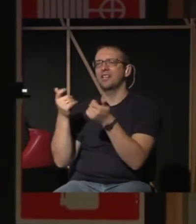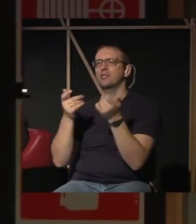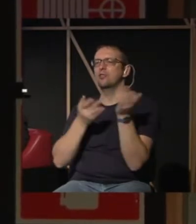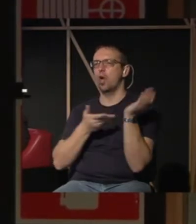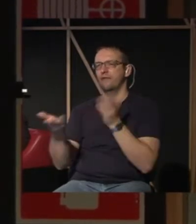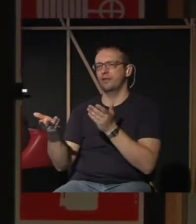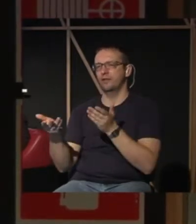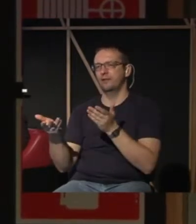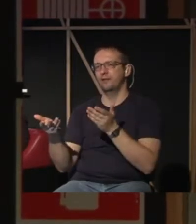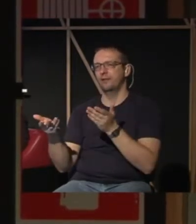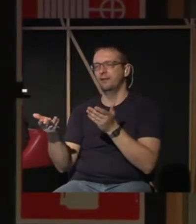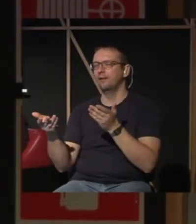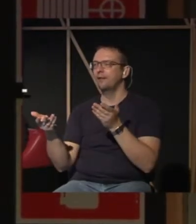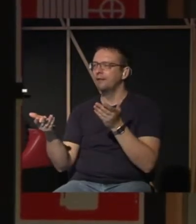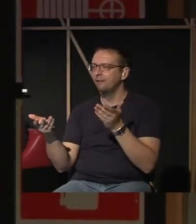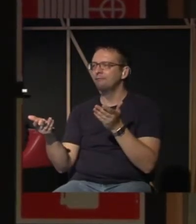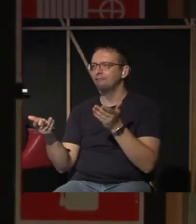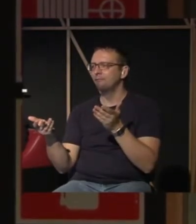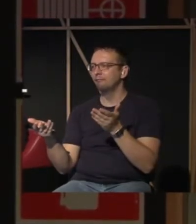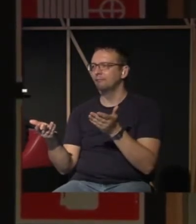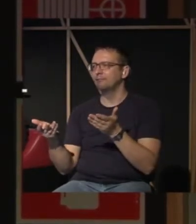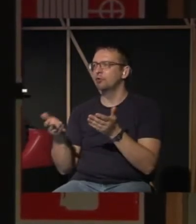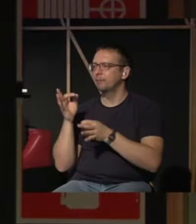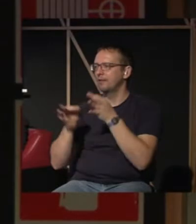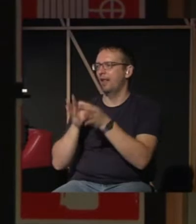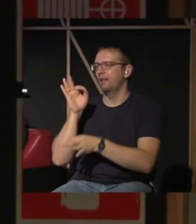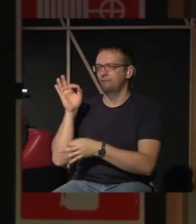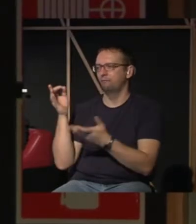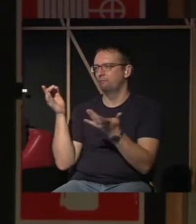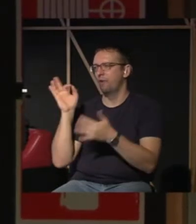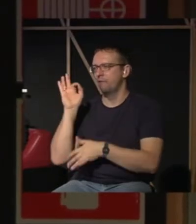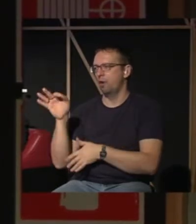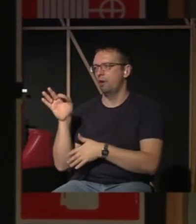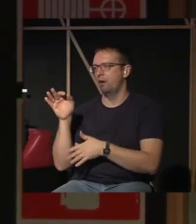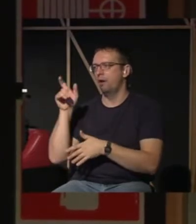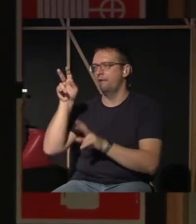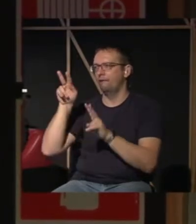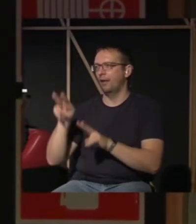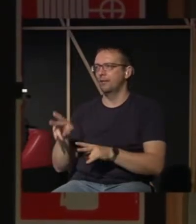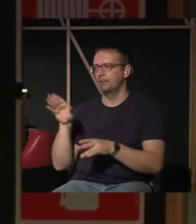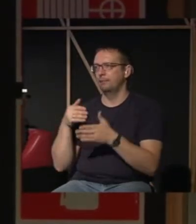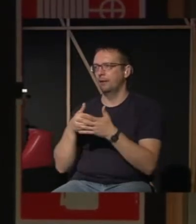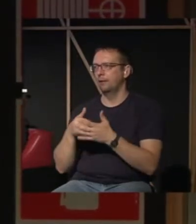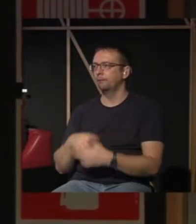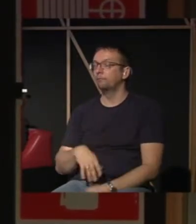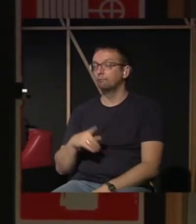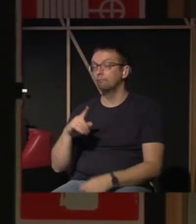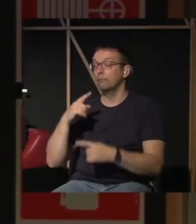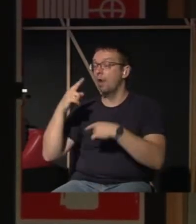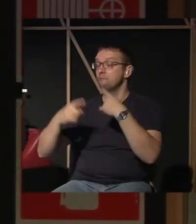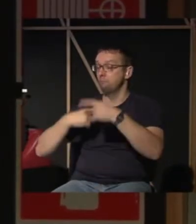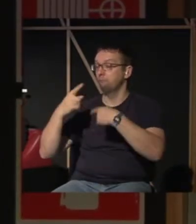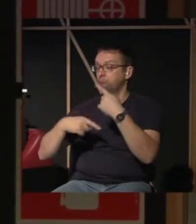escort service at a tournament. And from that we saw, well, this is actually a great service that we should include